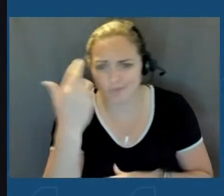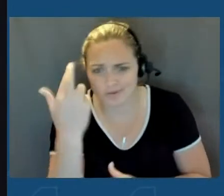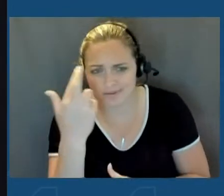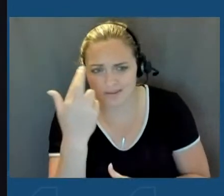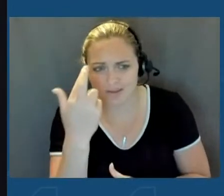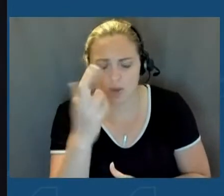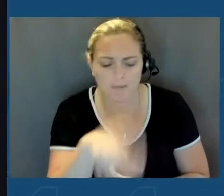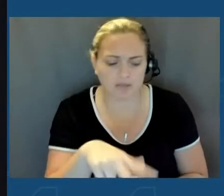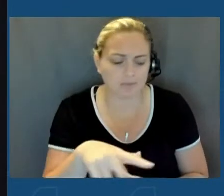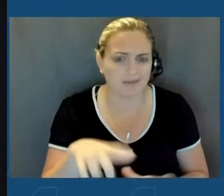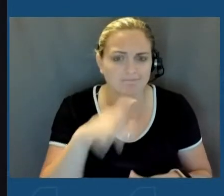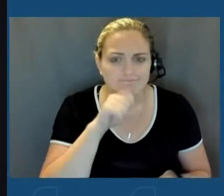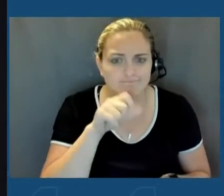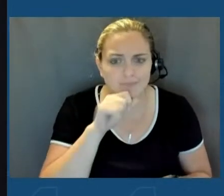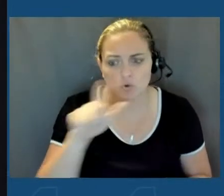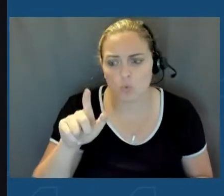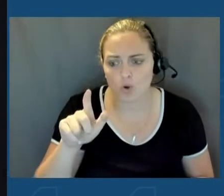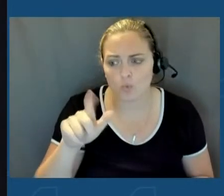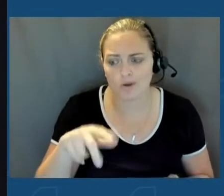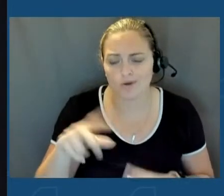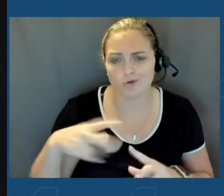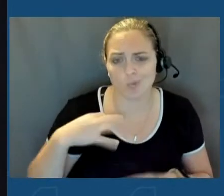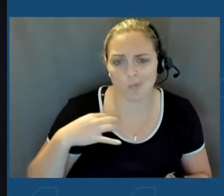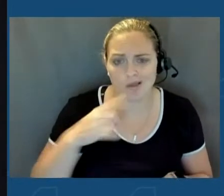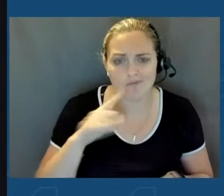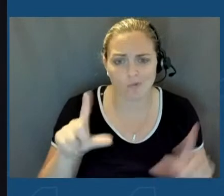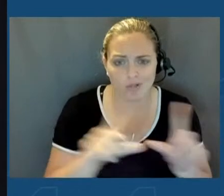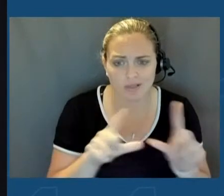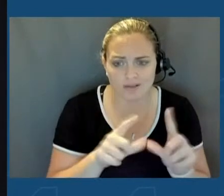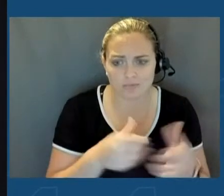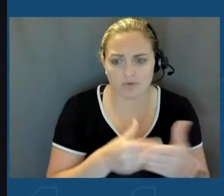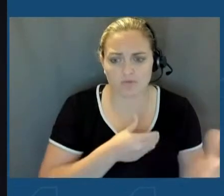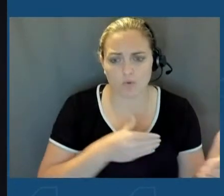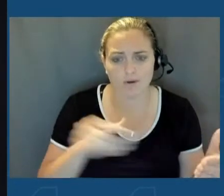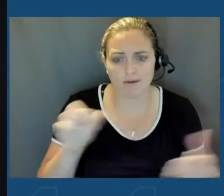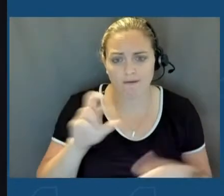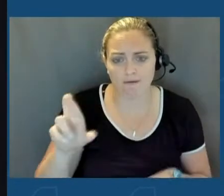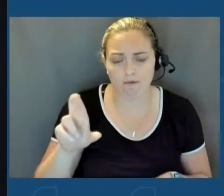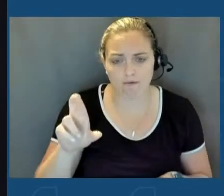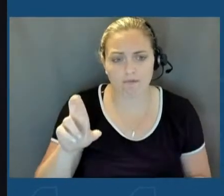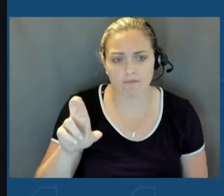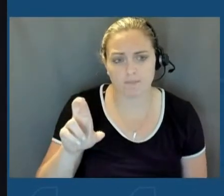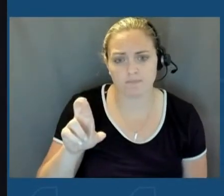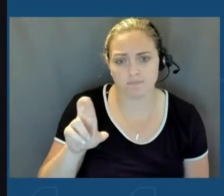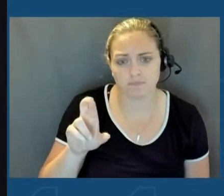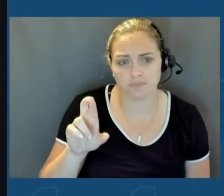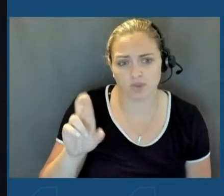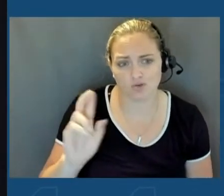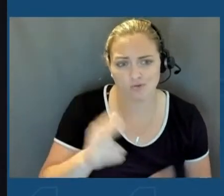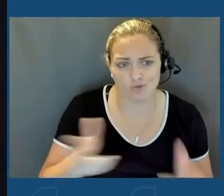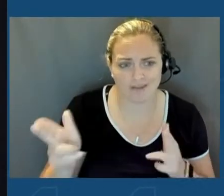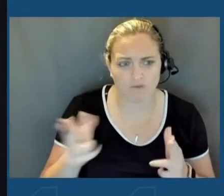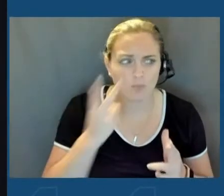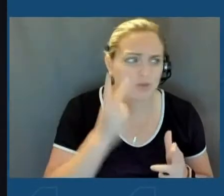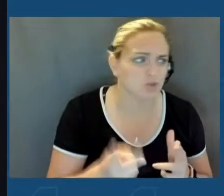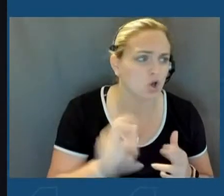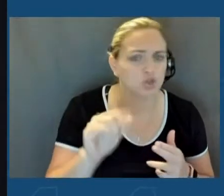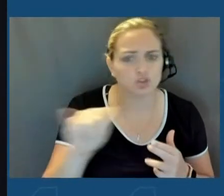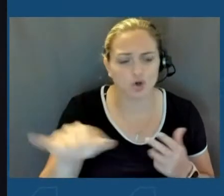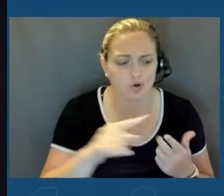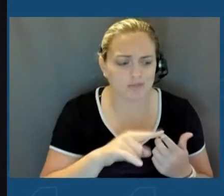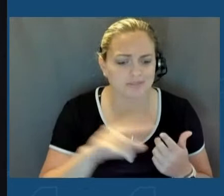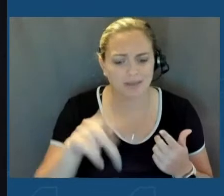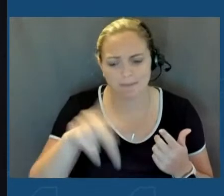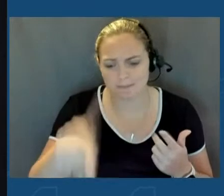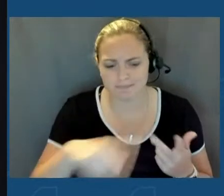for a license before getting a semi-automatic rifle. But as we saw in Buffalo and in Charleston and Pittsburgh and in Orlando and in so